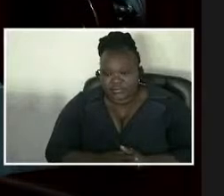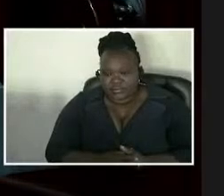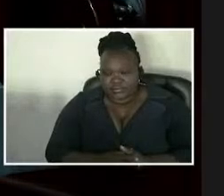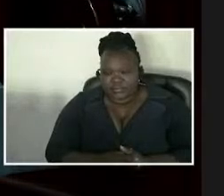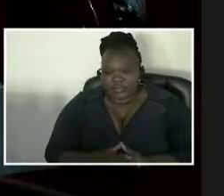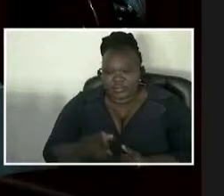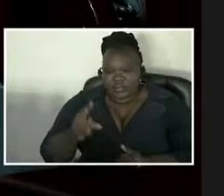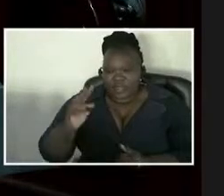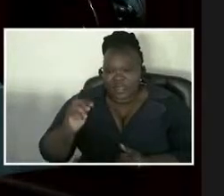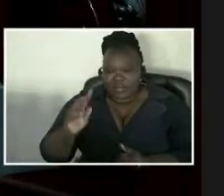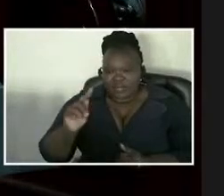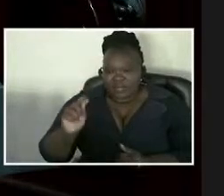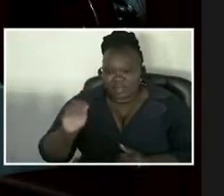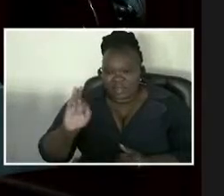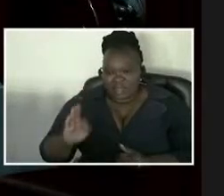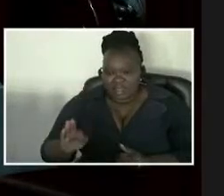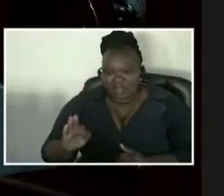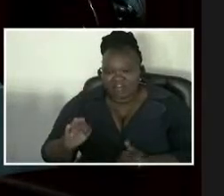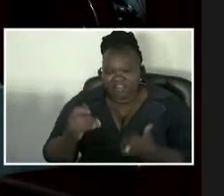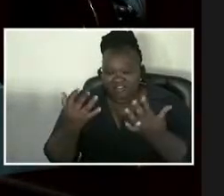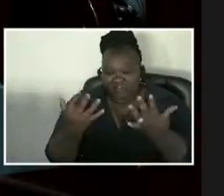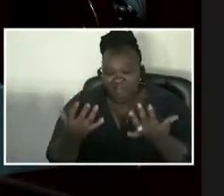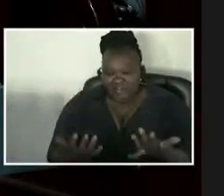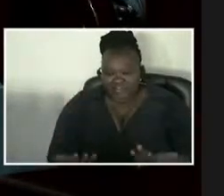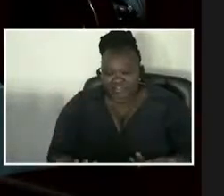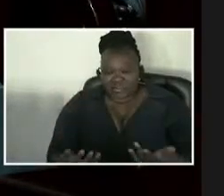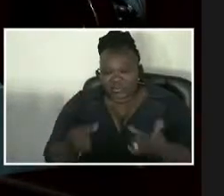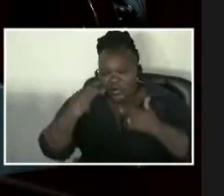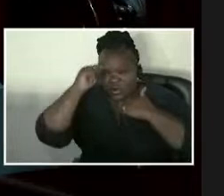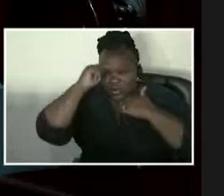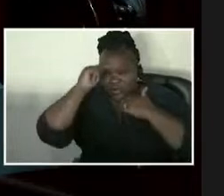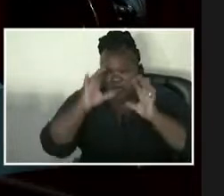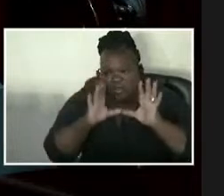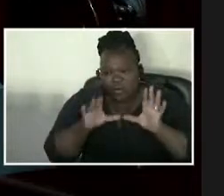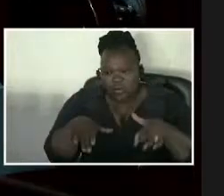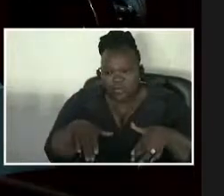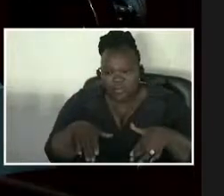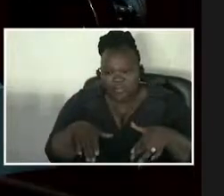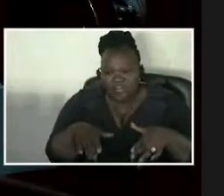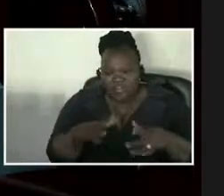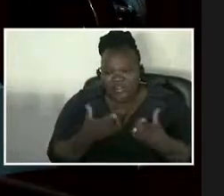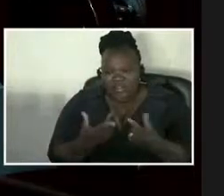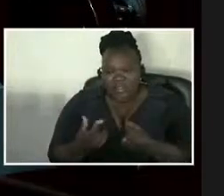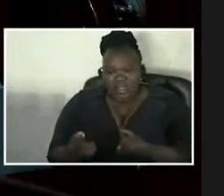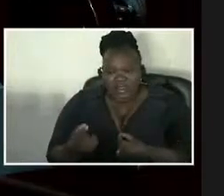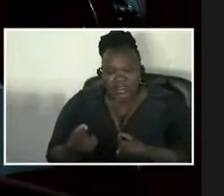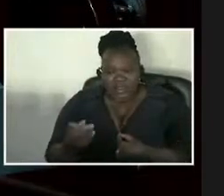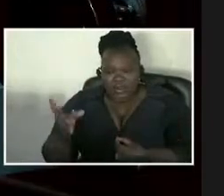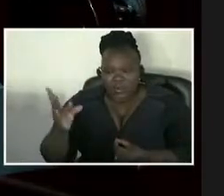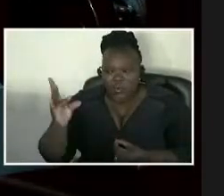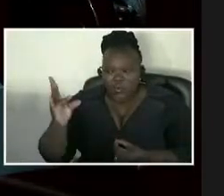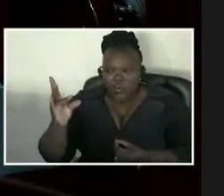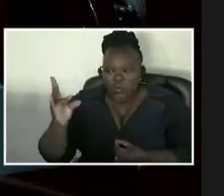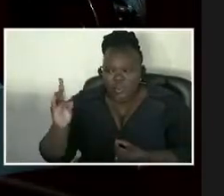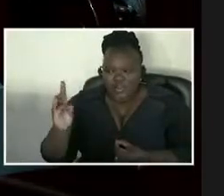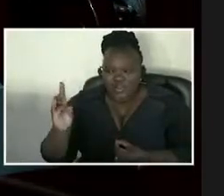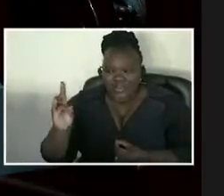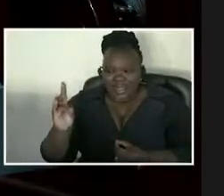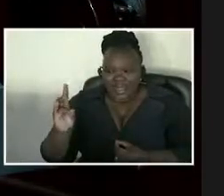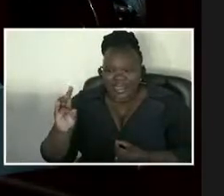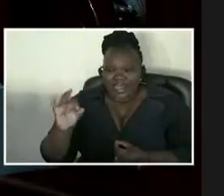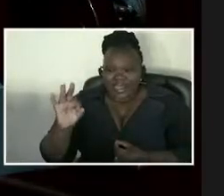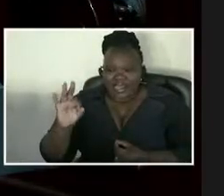mtf budget hearings presentation to the finance portfolio committee that was done on wednesday the 3rd of march